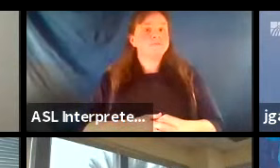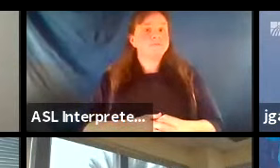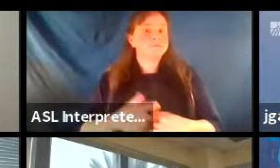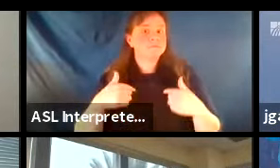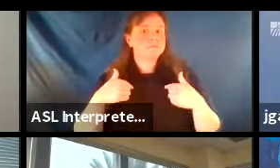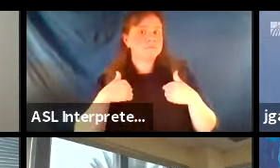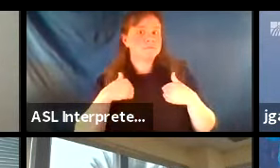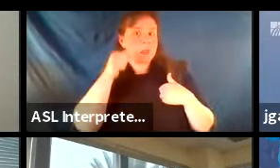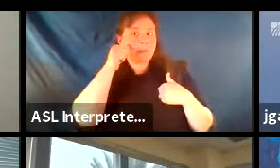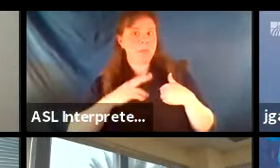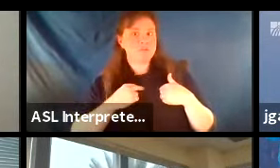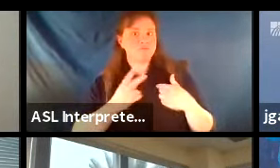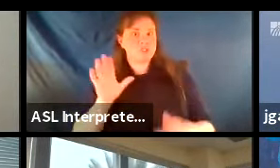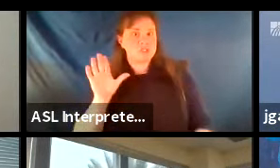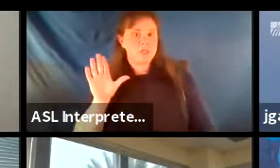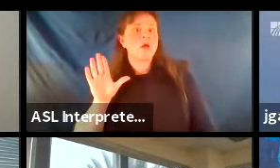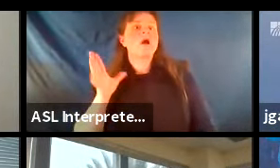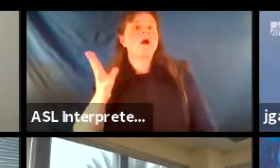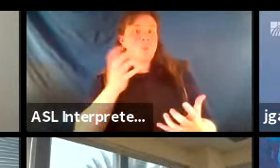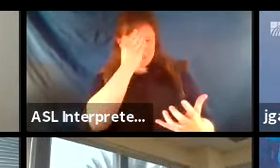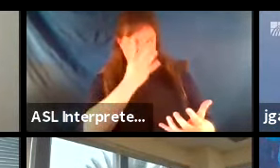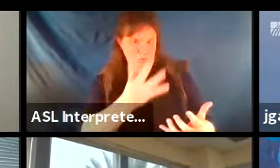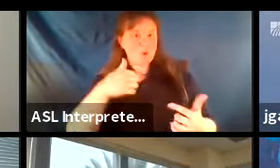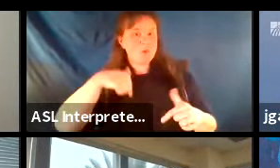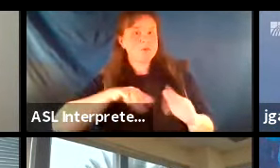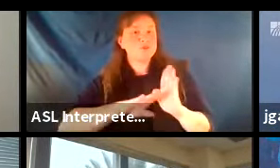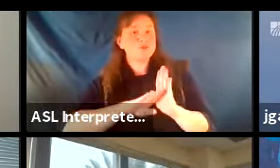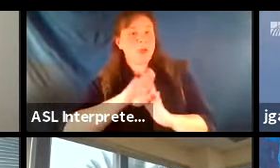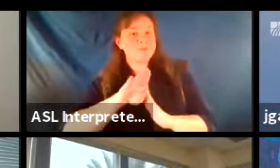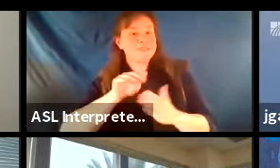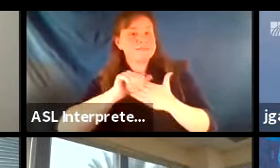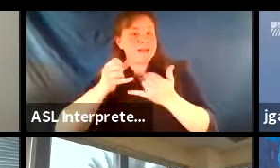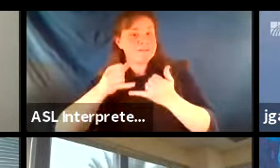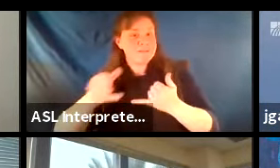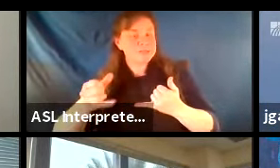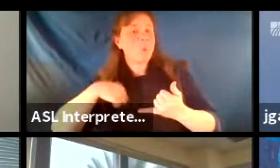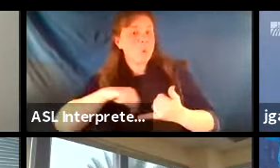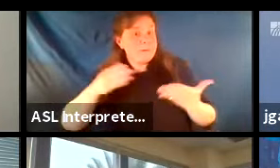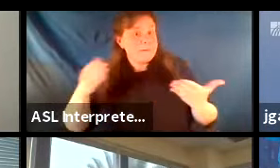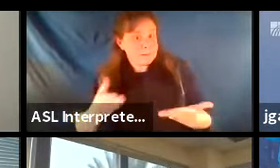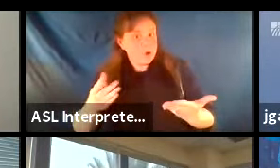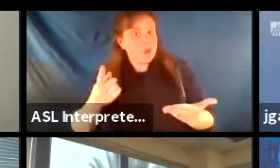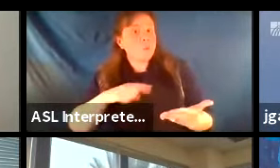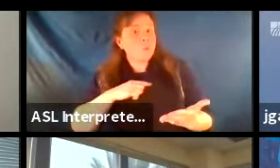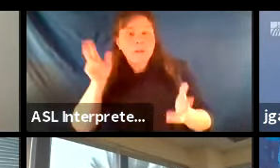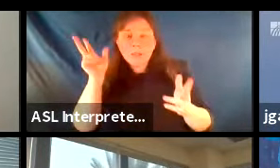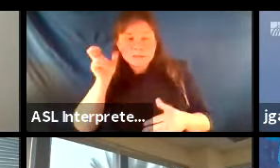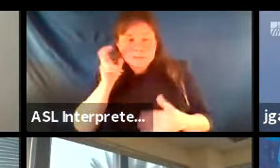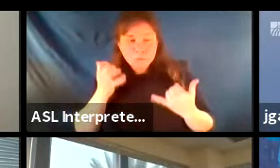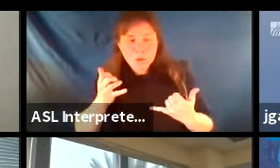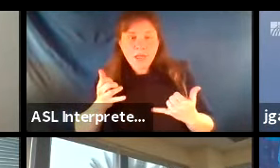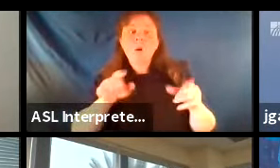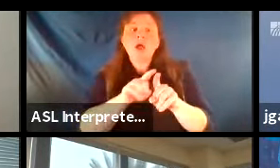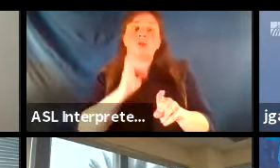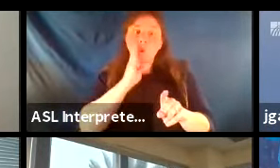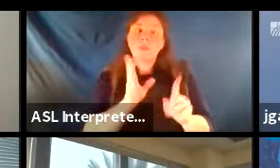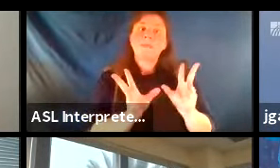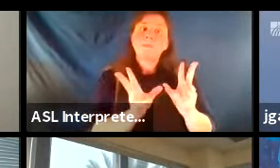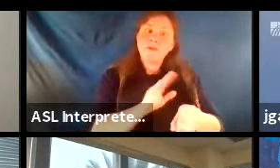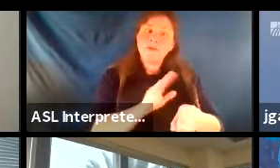is here represented, and we're listening to what your input will be, and we will be meeting on Friday to take in your